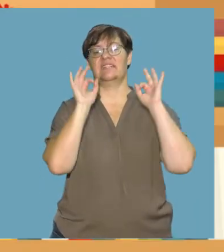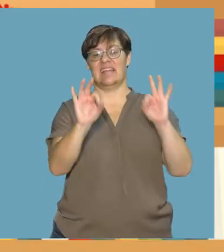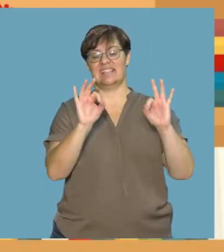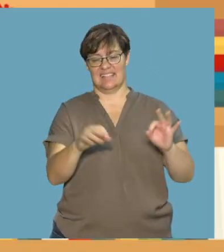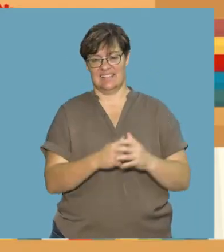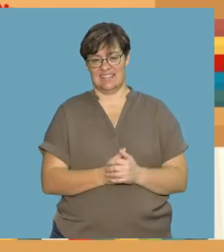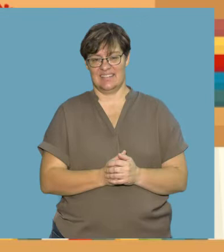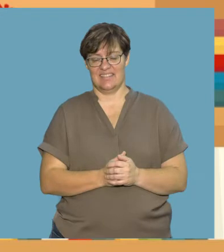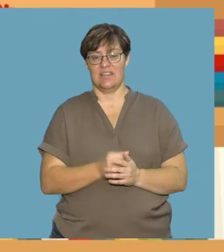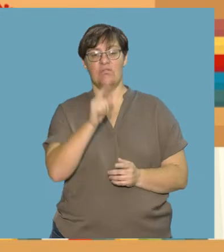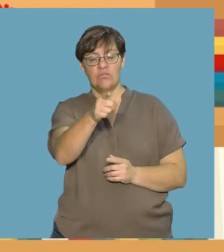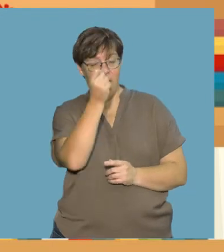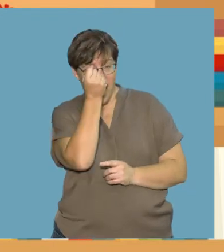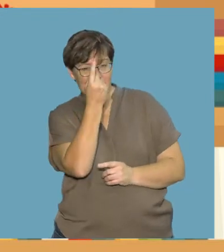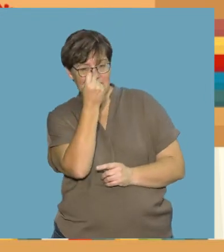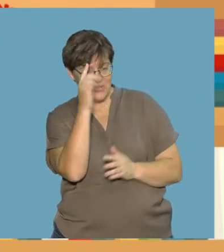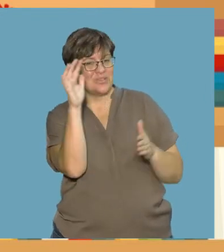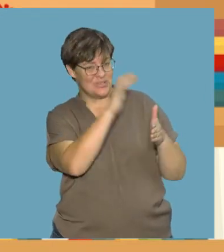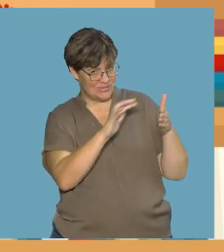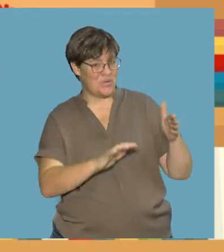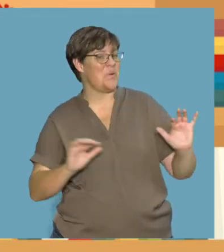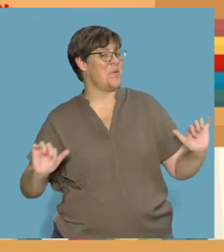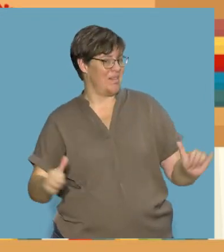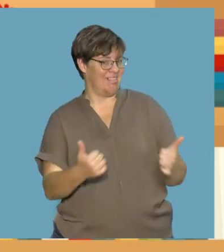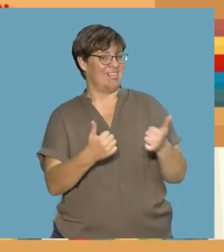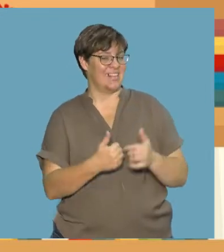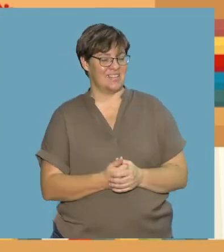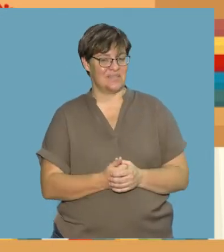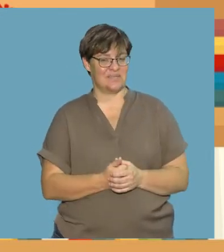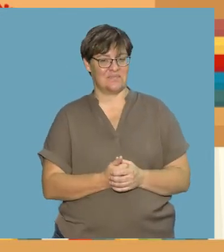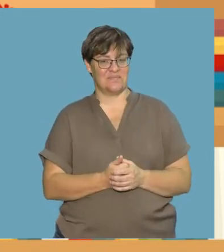fantastic! You understood the story very well.